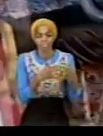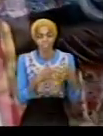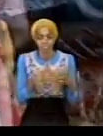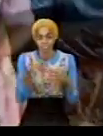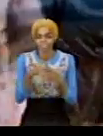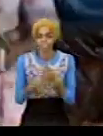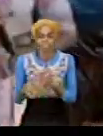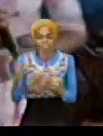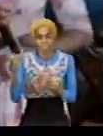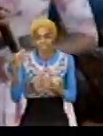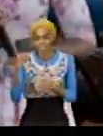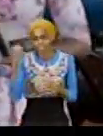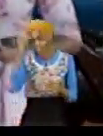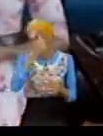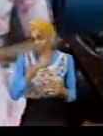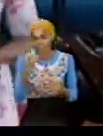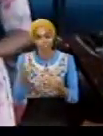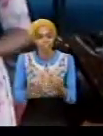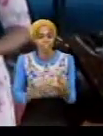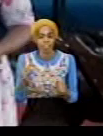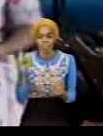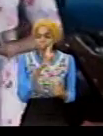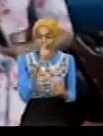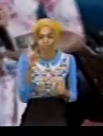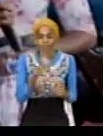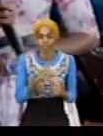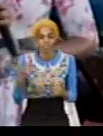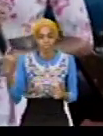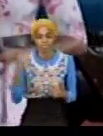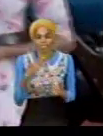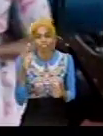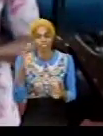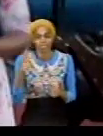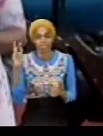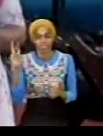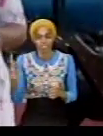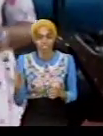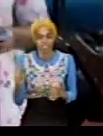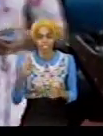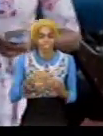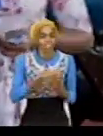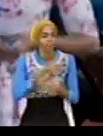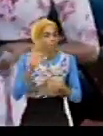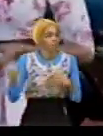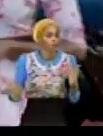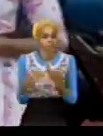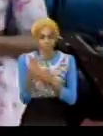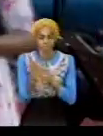Yes, just the game. Oh, at the top of the world.